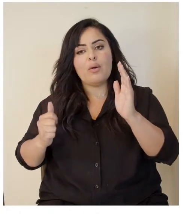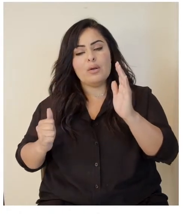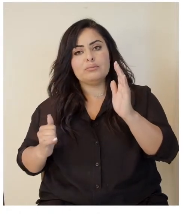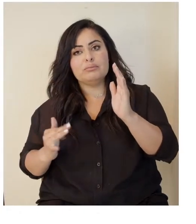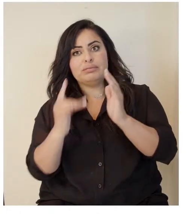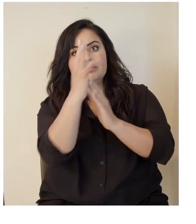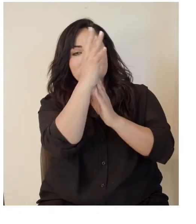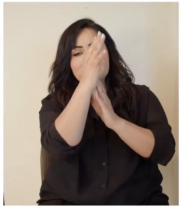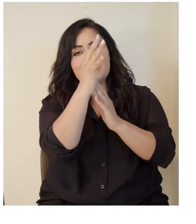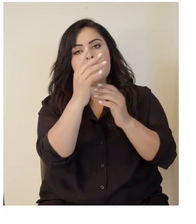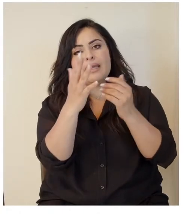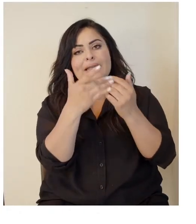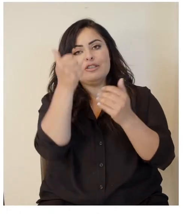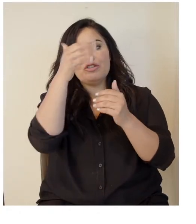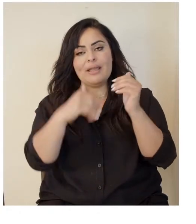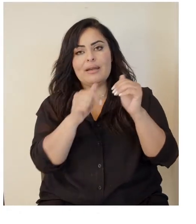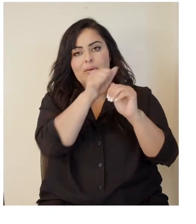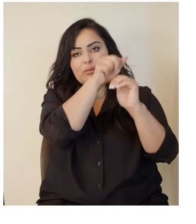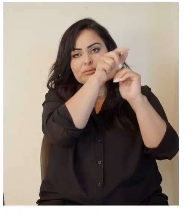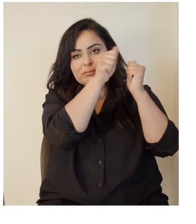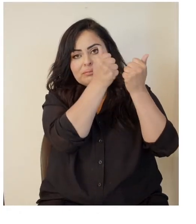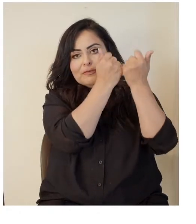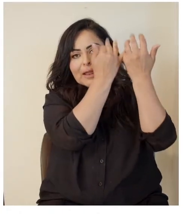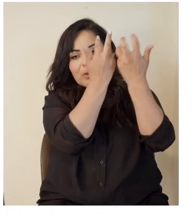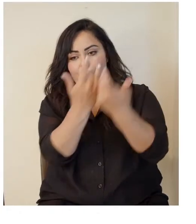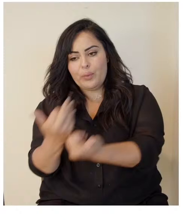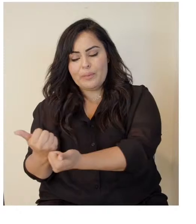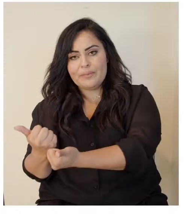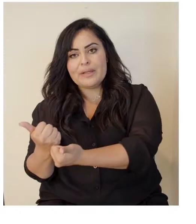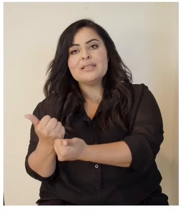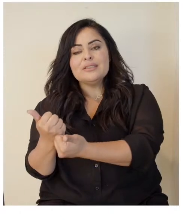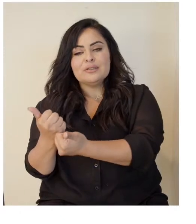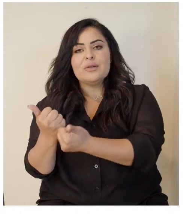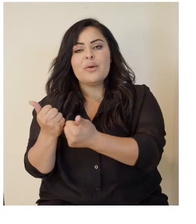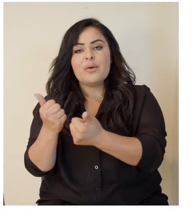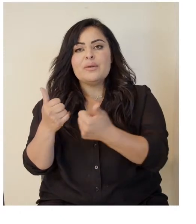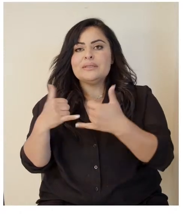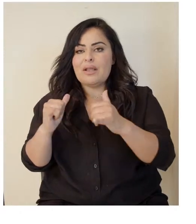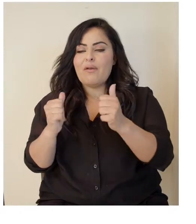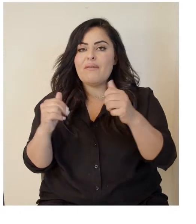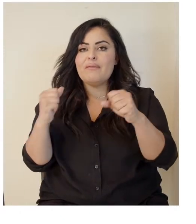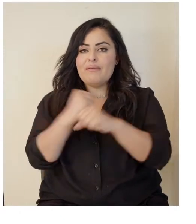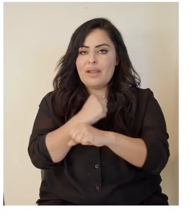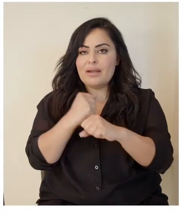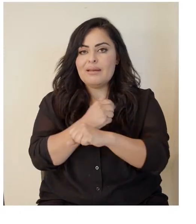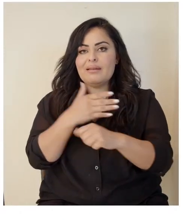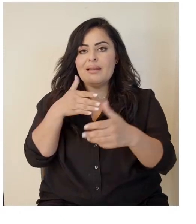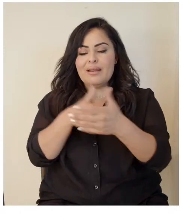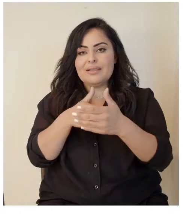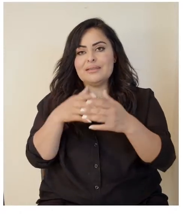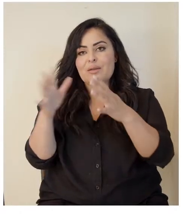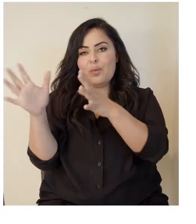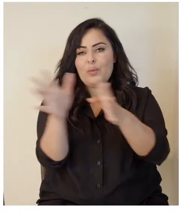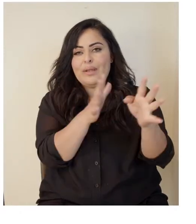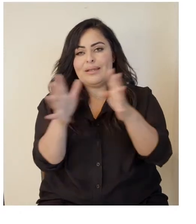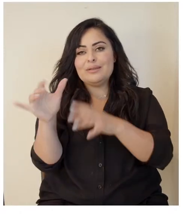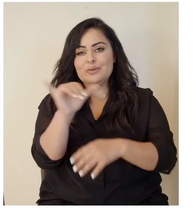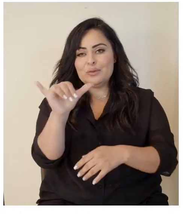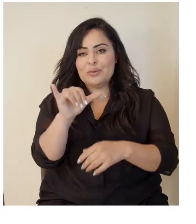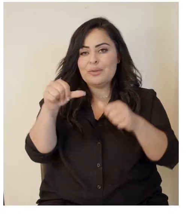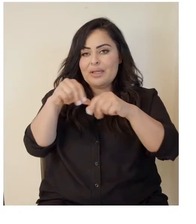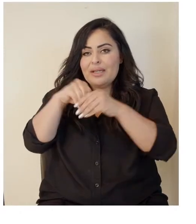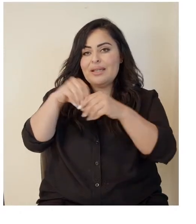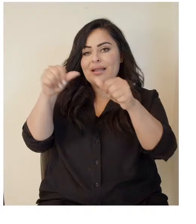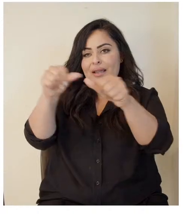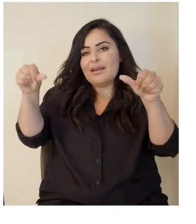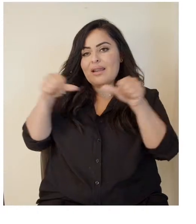down a slope. So the fire has to fight against backing down the slope, and it's also fighting against the wind. And that's all along this